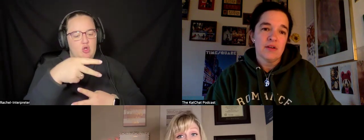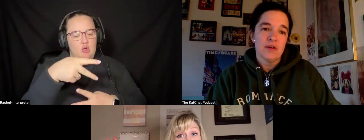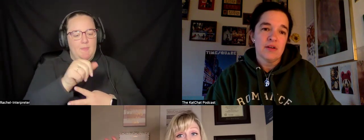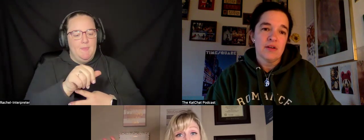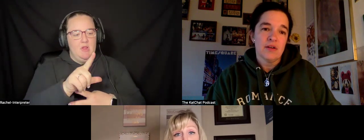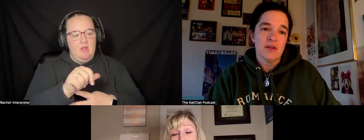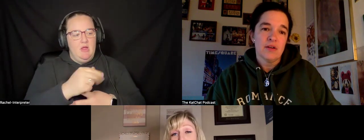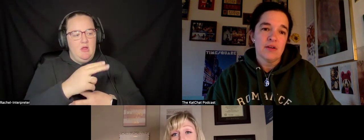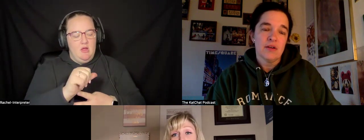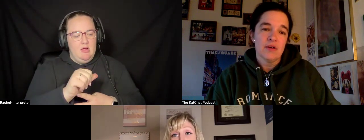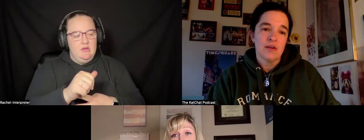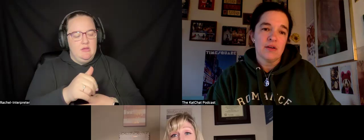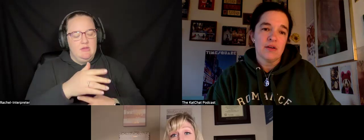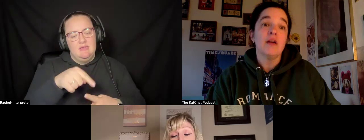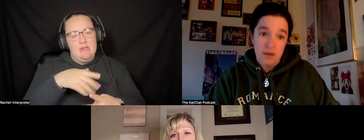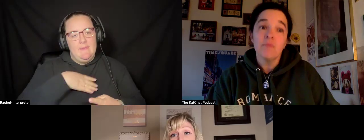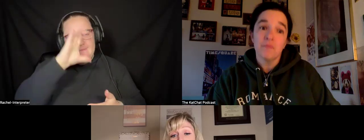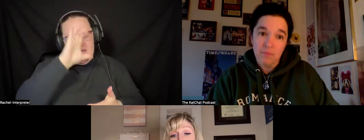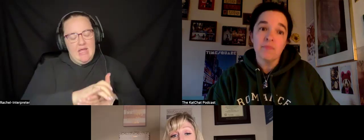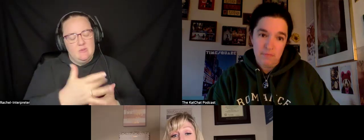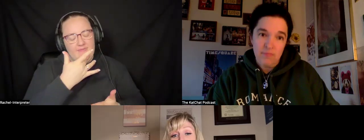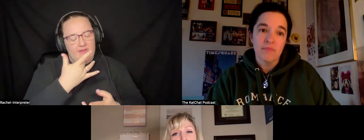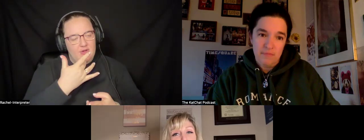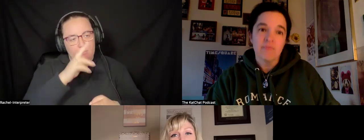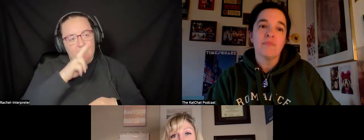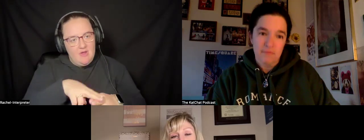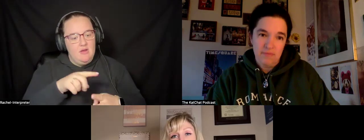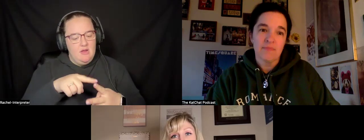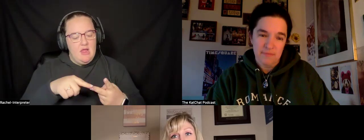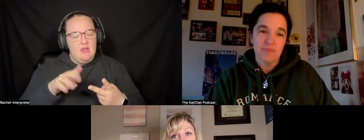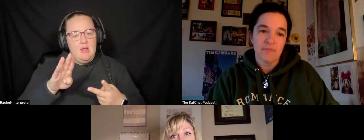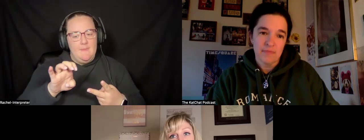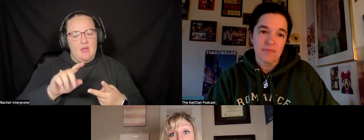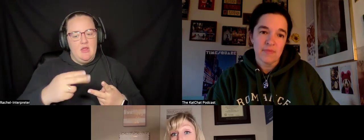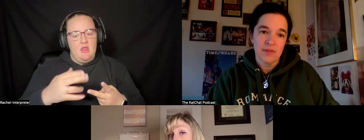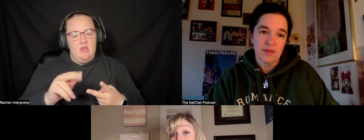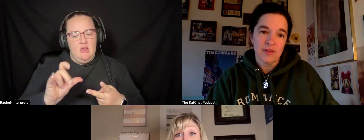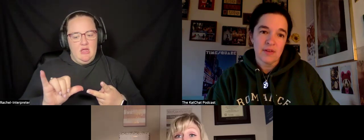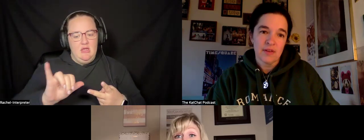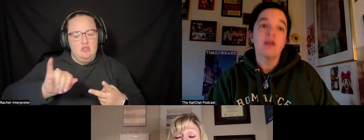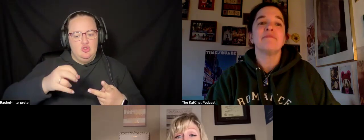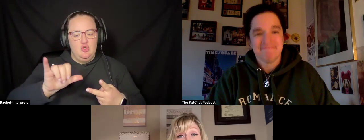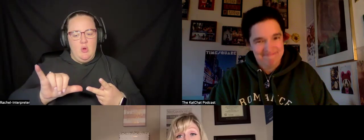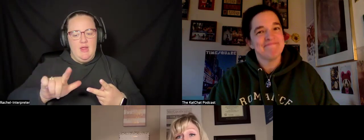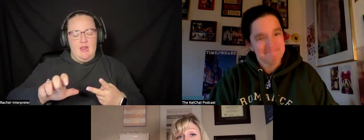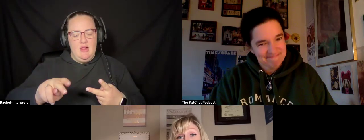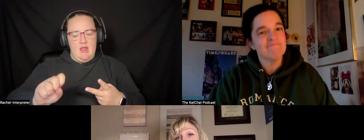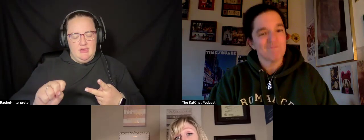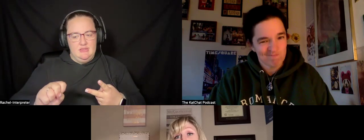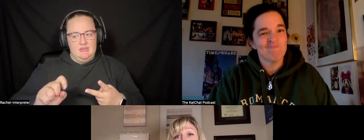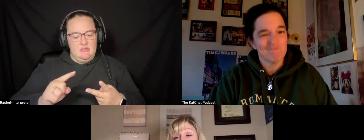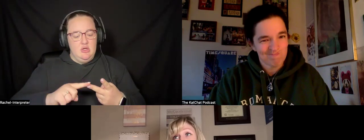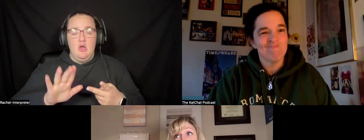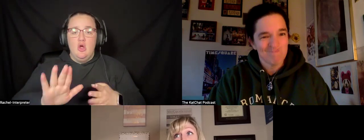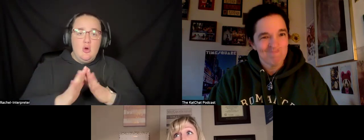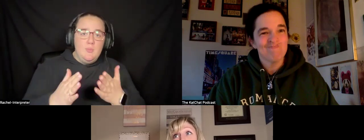actually one of my husband's favorites, and so that would be fun. Otherwise, I think Bethany Joy Lenz. I loved her book. I've loved her story,